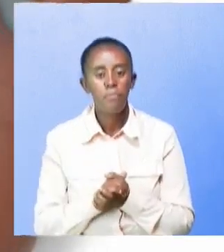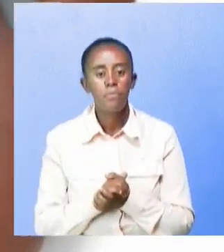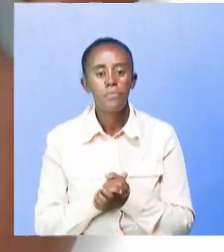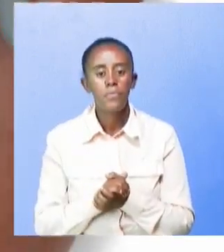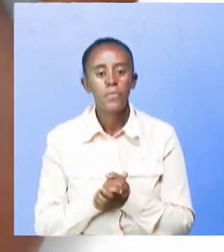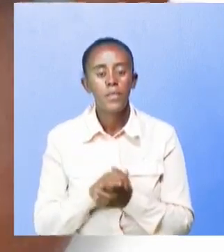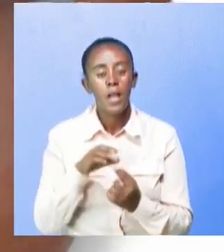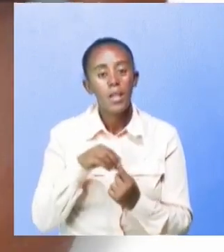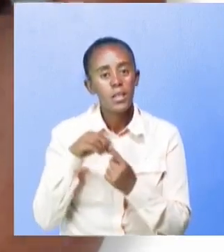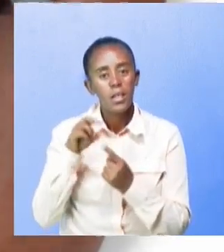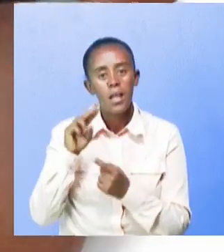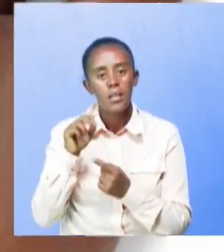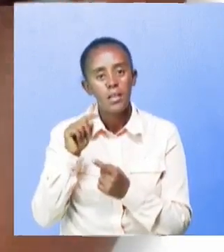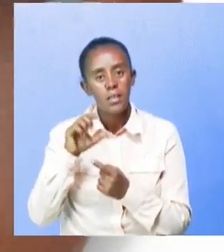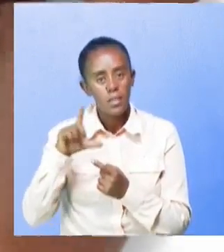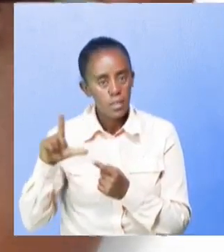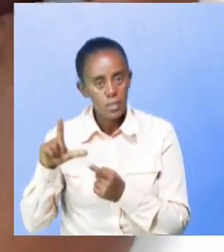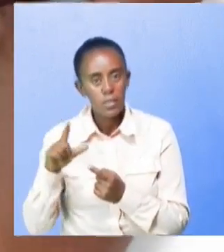the teacher